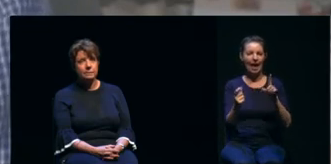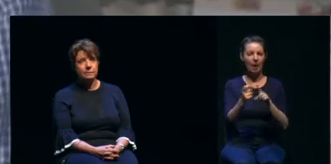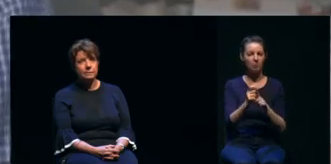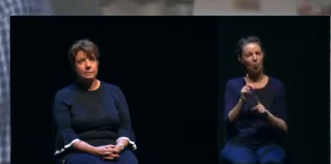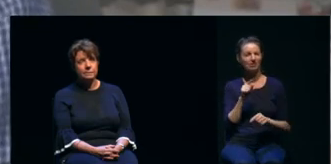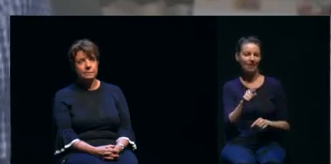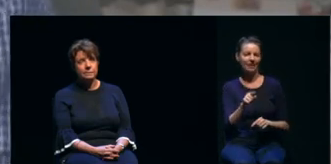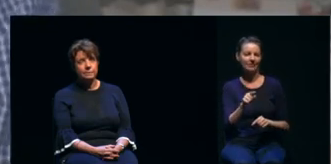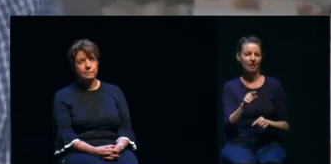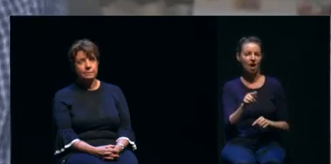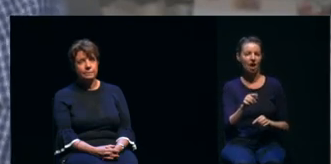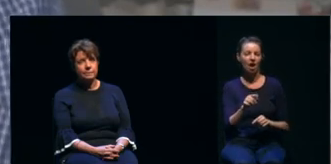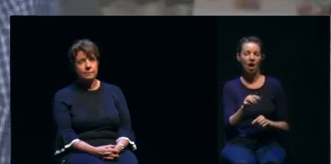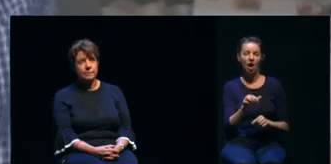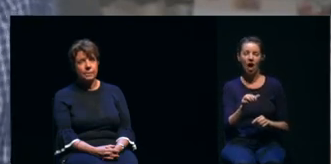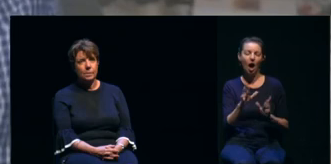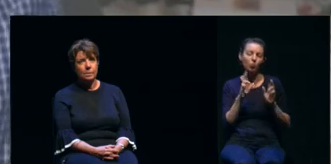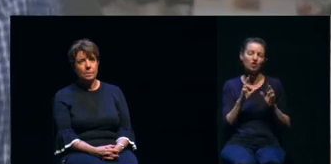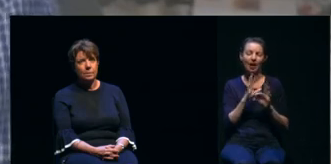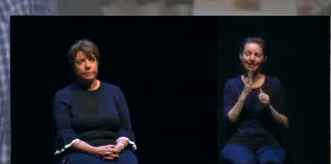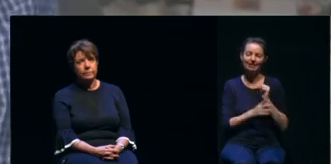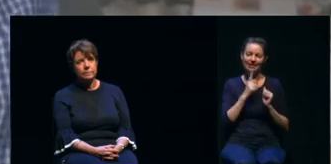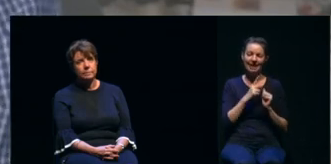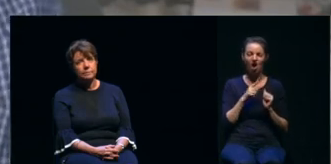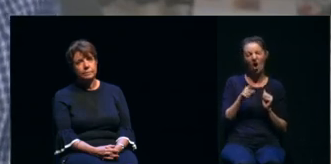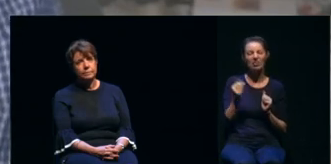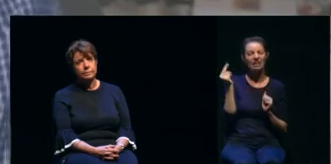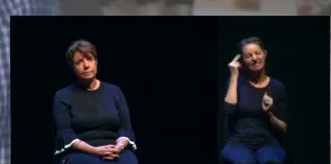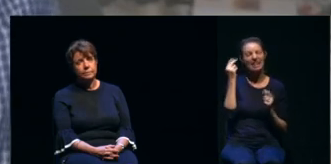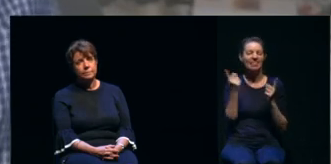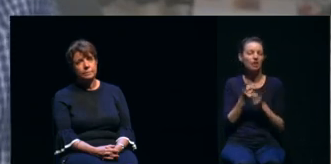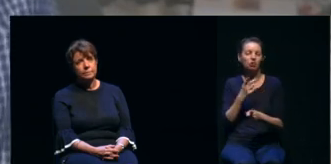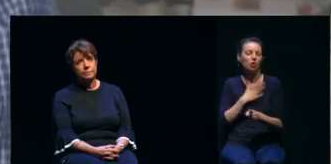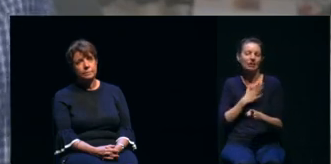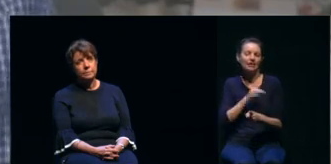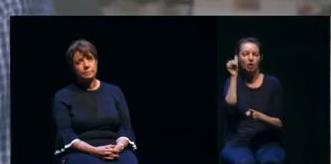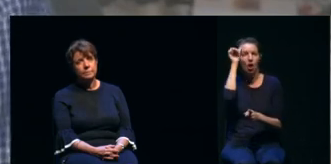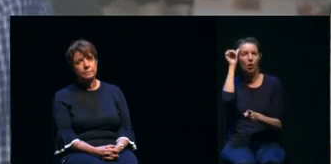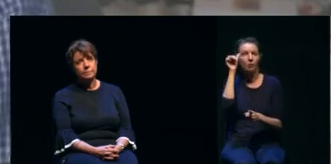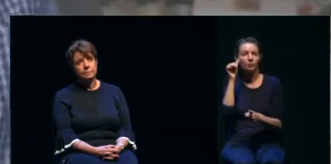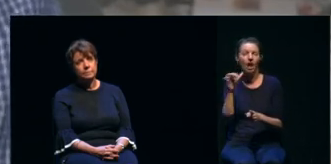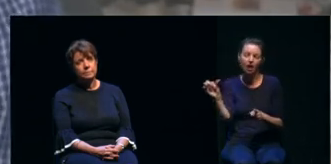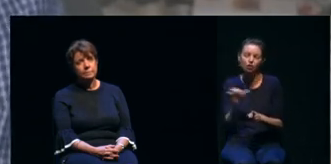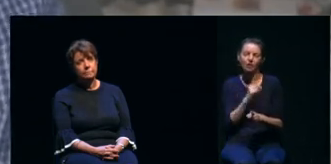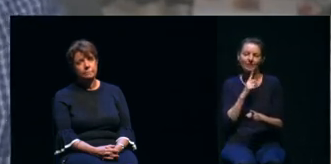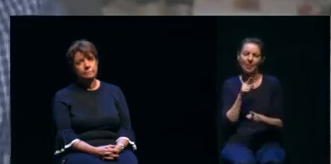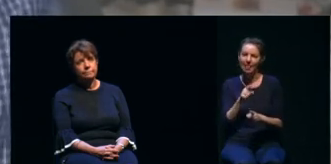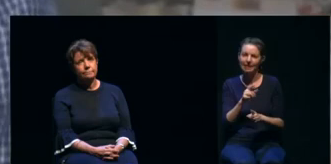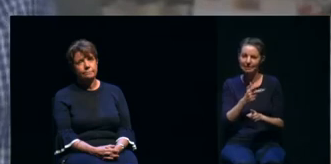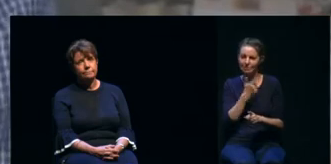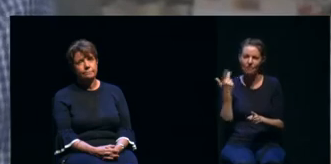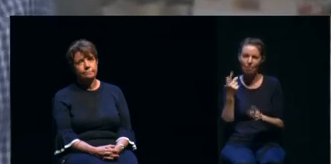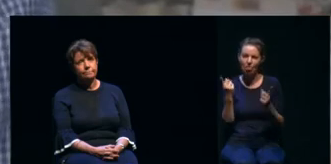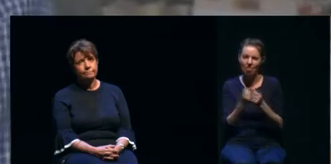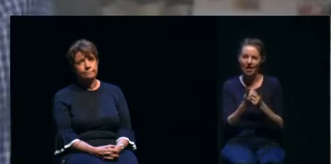you don't need to think about right now. I wish I'd sat down and talked to her and said, it's a virtually impossible thing that will make your life miserable. It's driven by